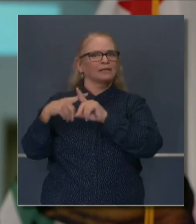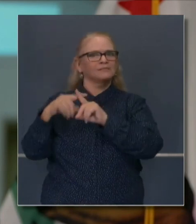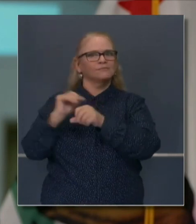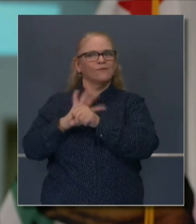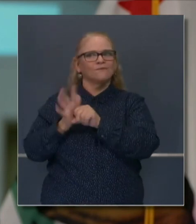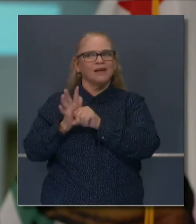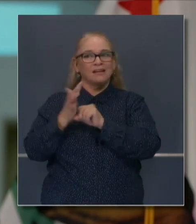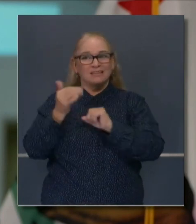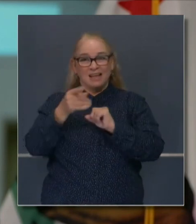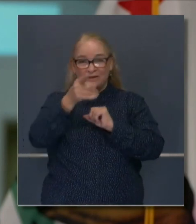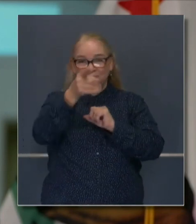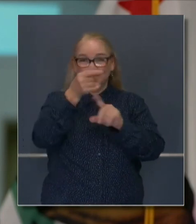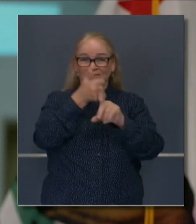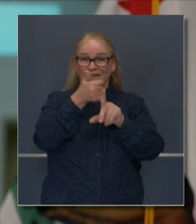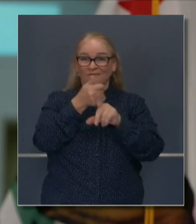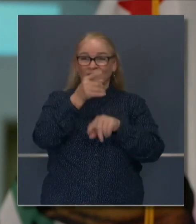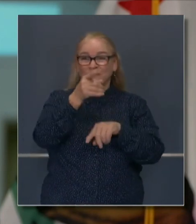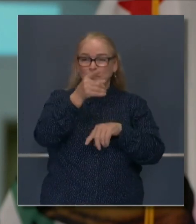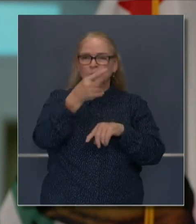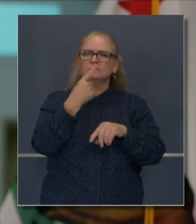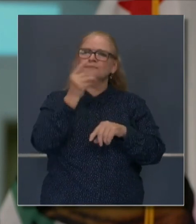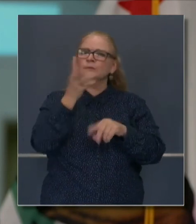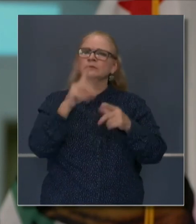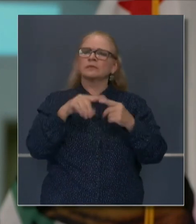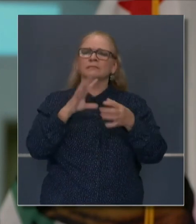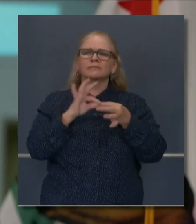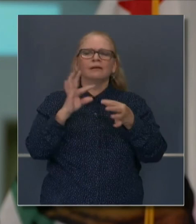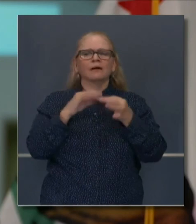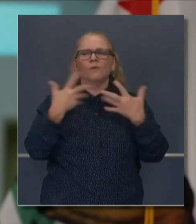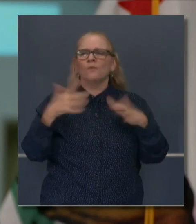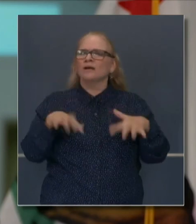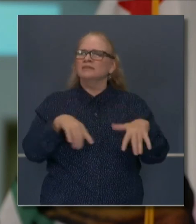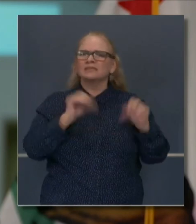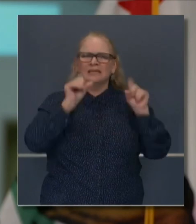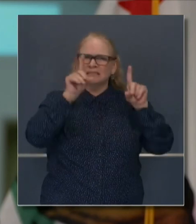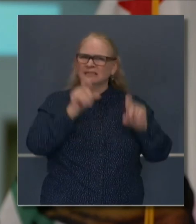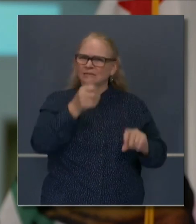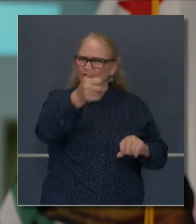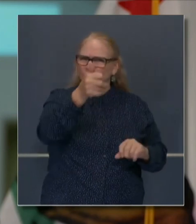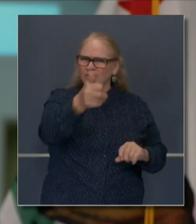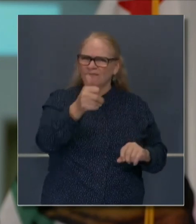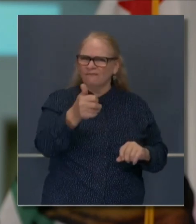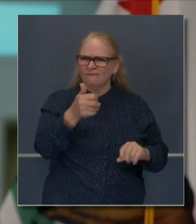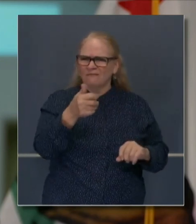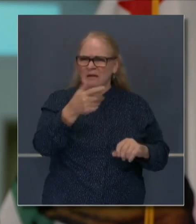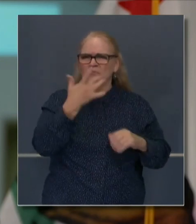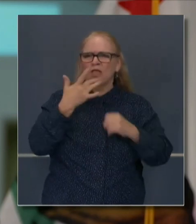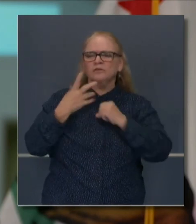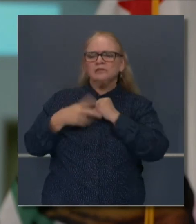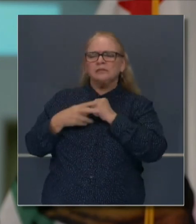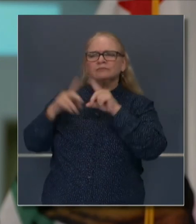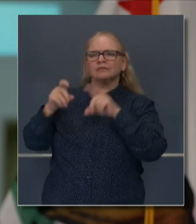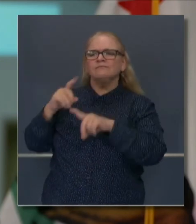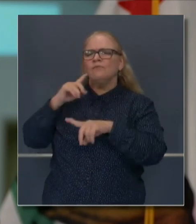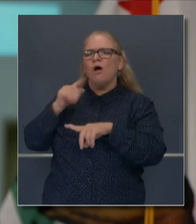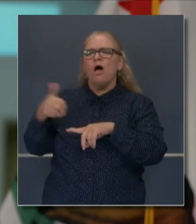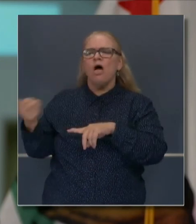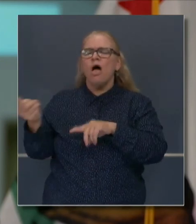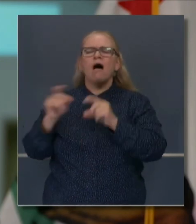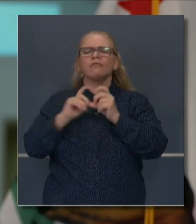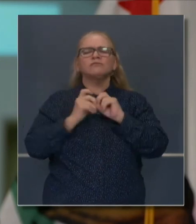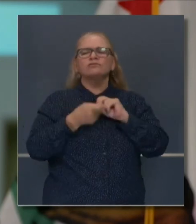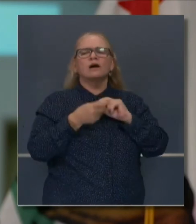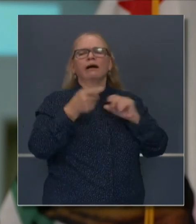on a few occasions, you've said that you did not want to get tested to preserve those tests, and then later you were tested, which turned out negative.